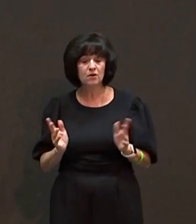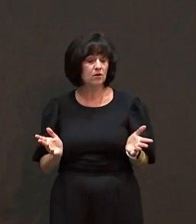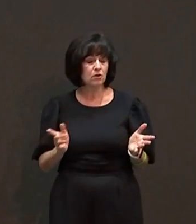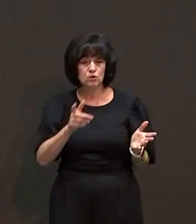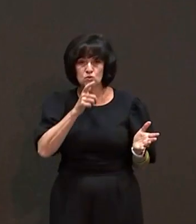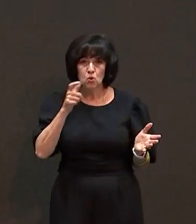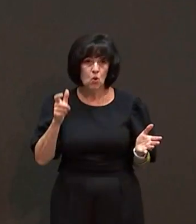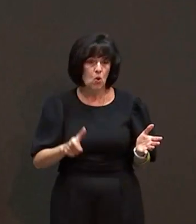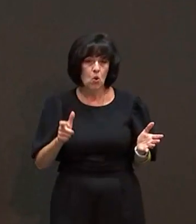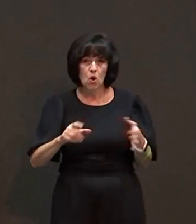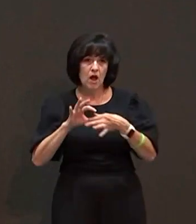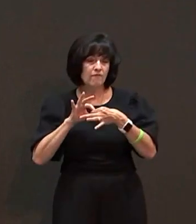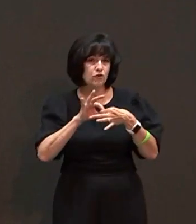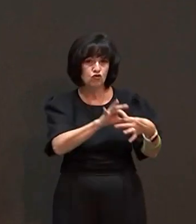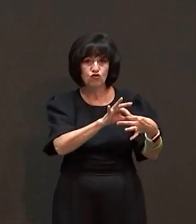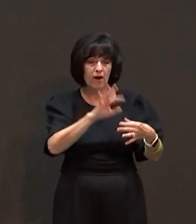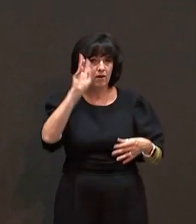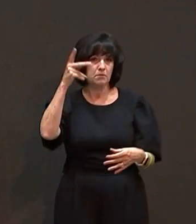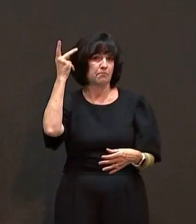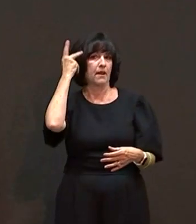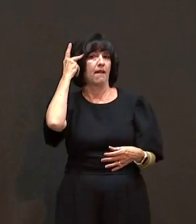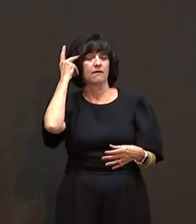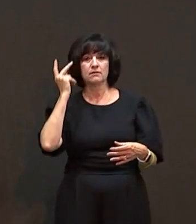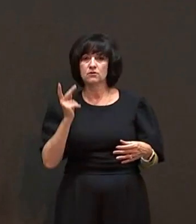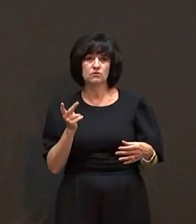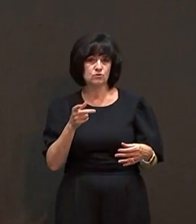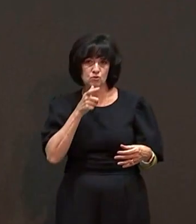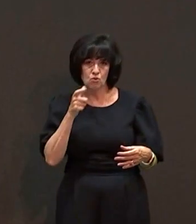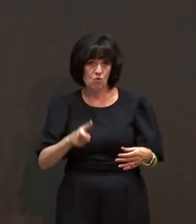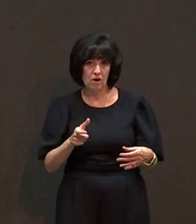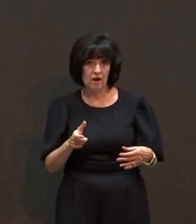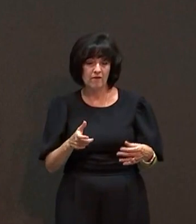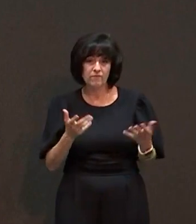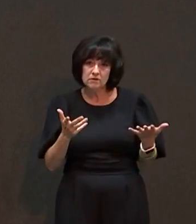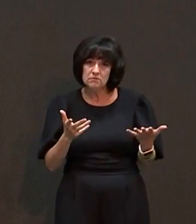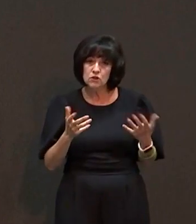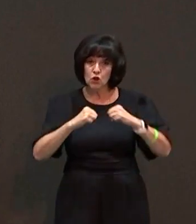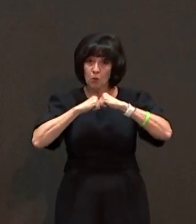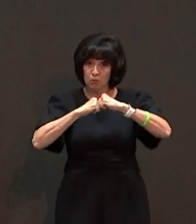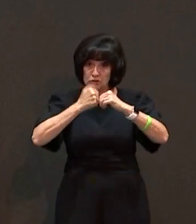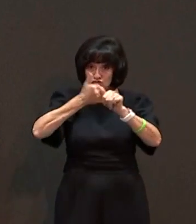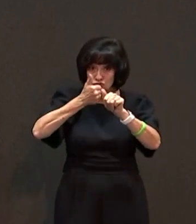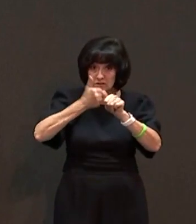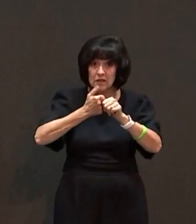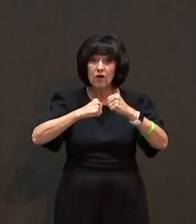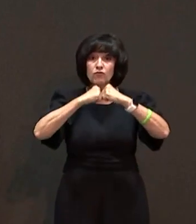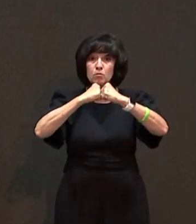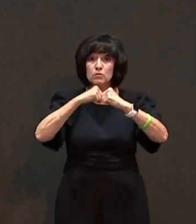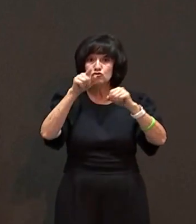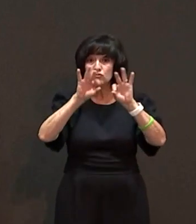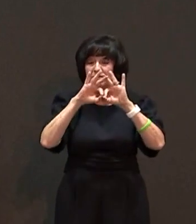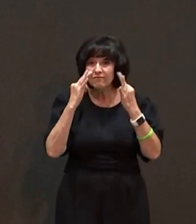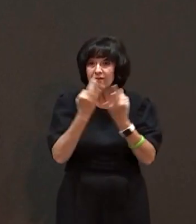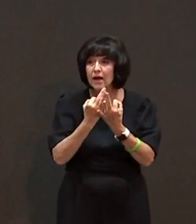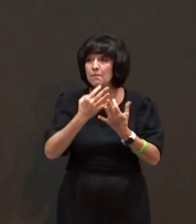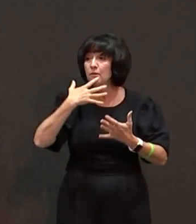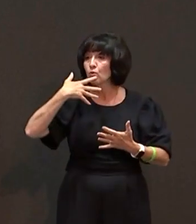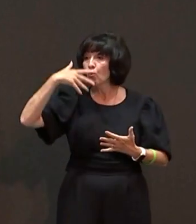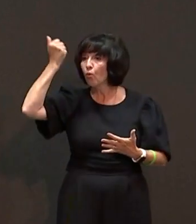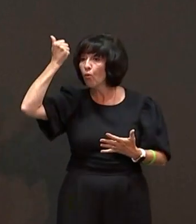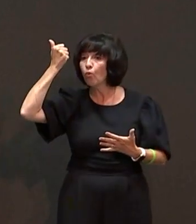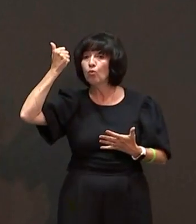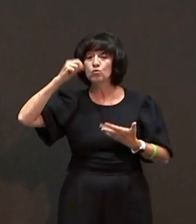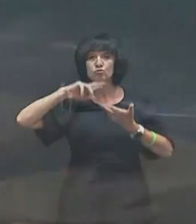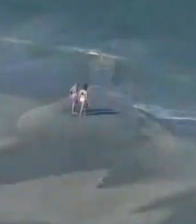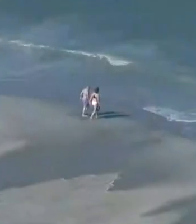statement one way or the other. Just wear a mask to protect your family, to protect your elderly relatives and